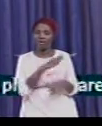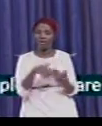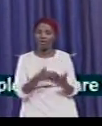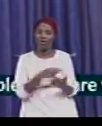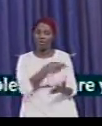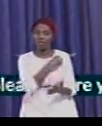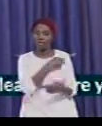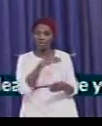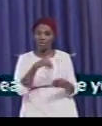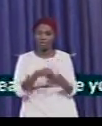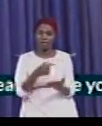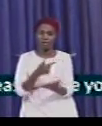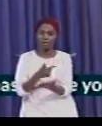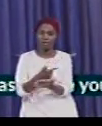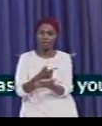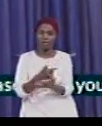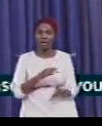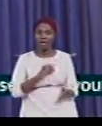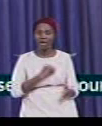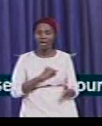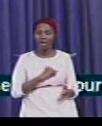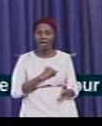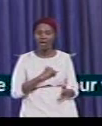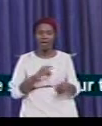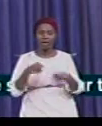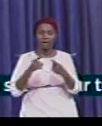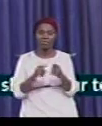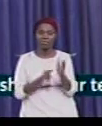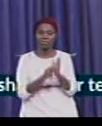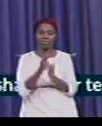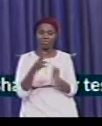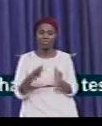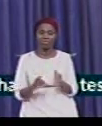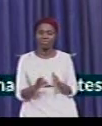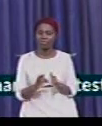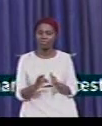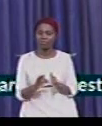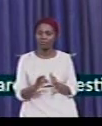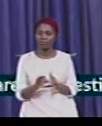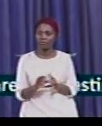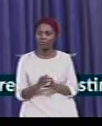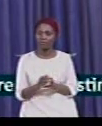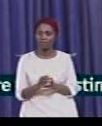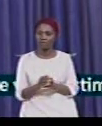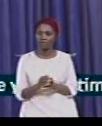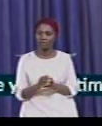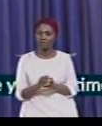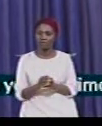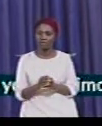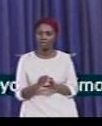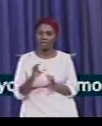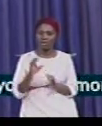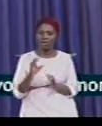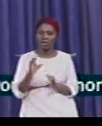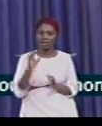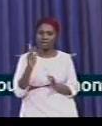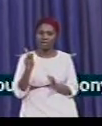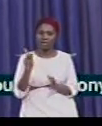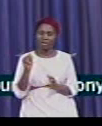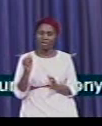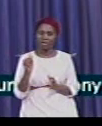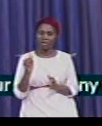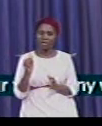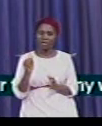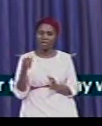I attended University of Cape Coast, so I went to the teaching hospital in Cape Coast.